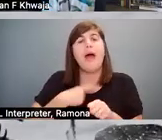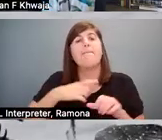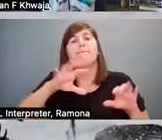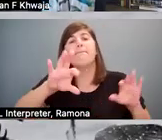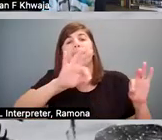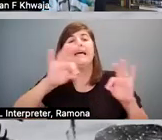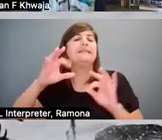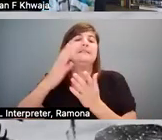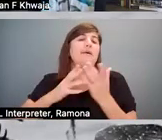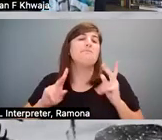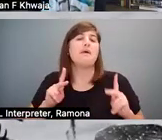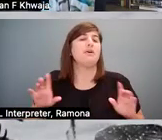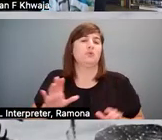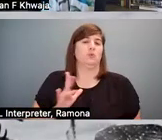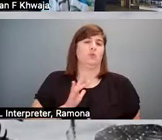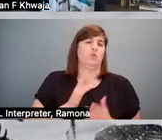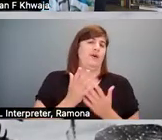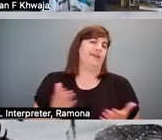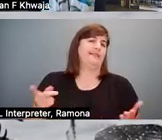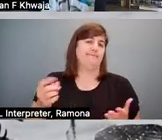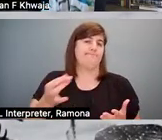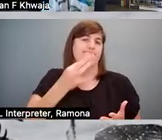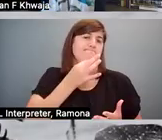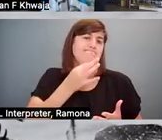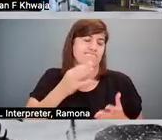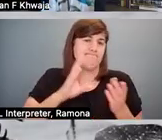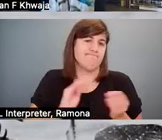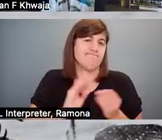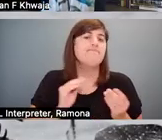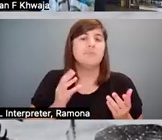think are doing cool stuff and are good at talking about it. So